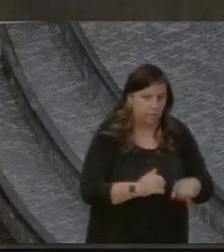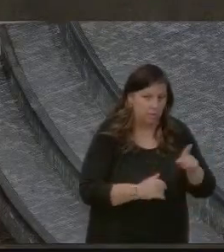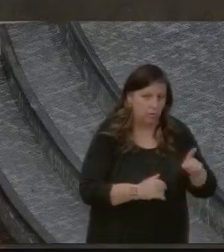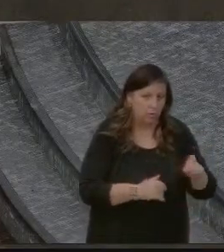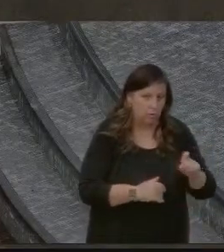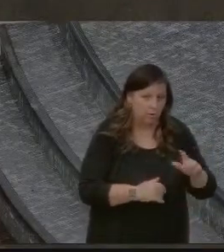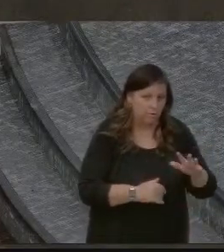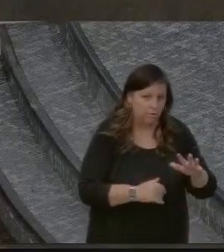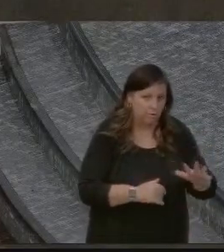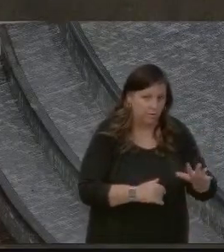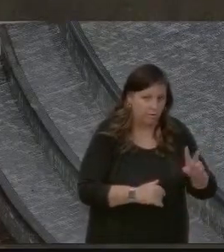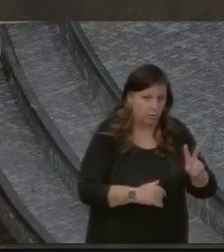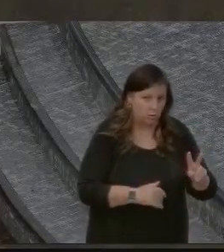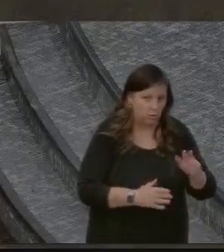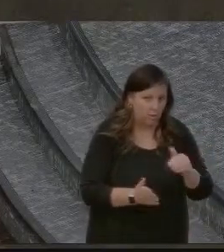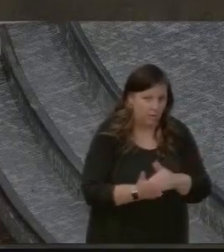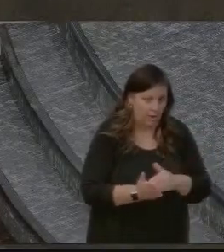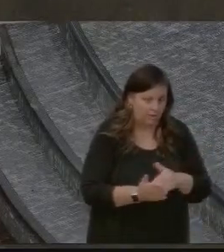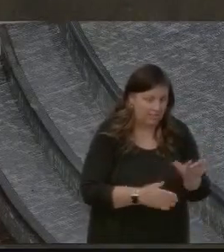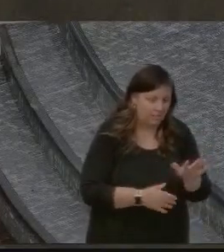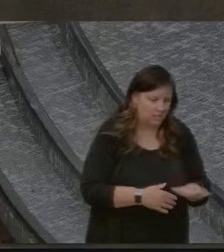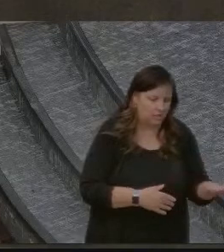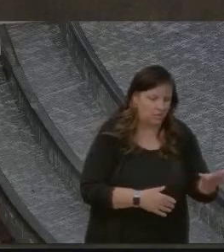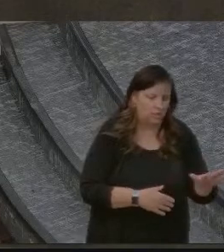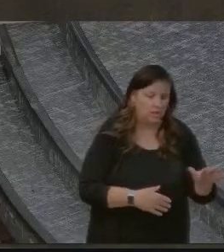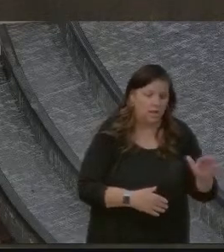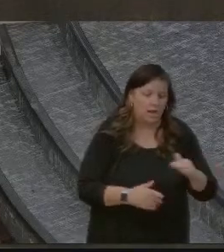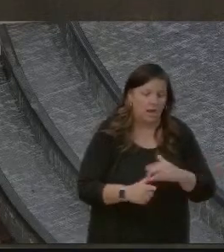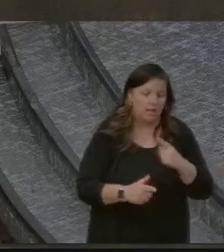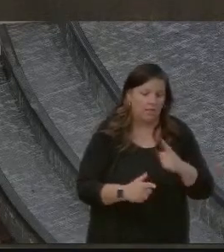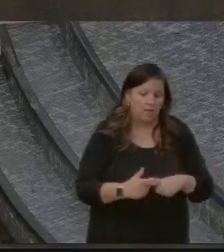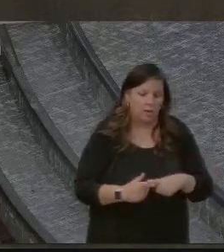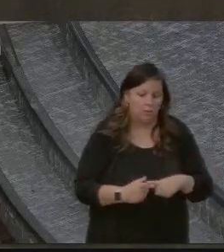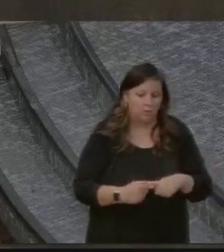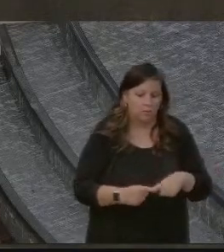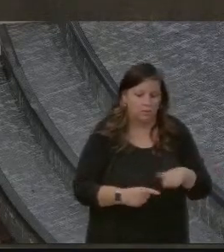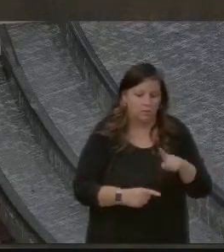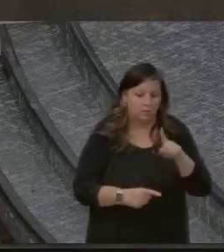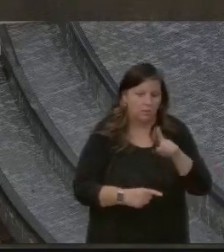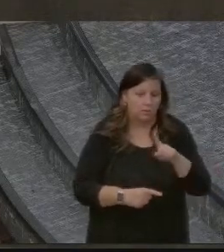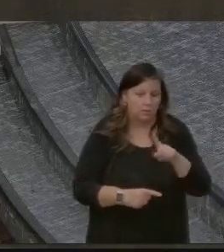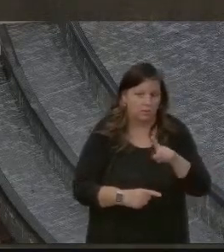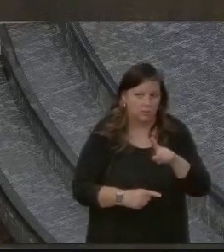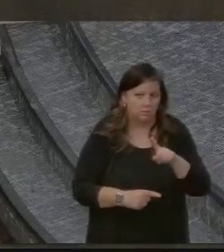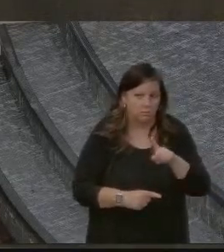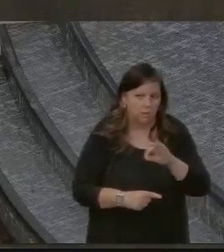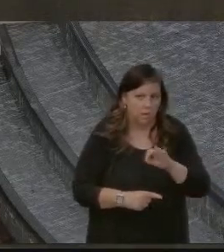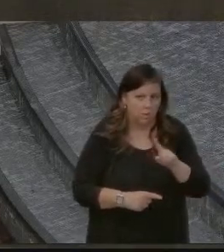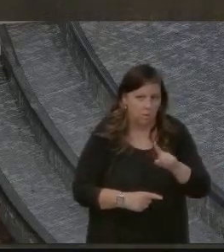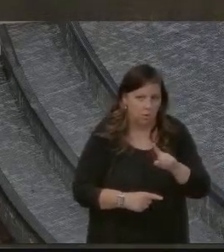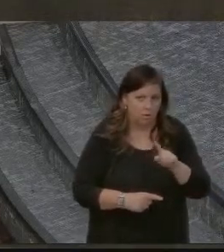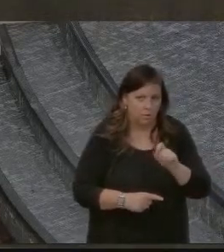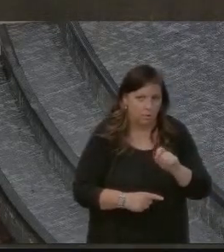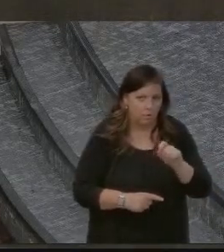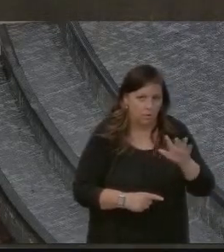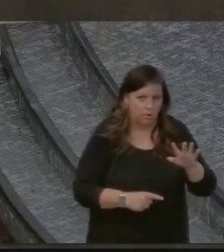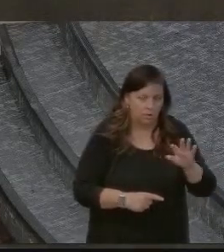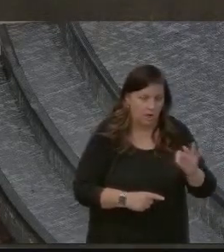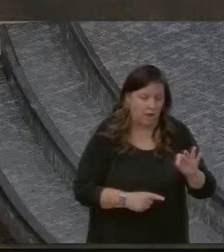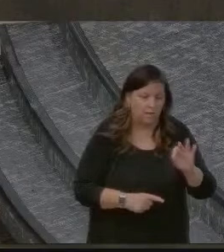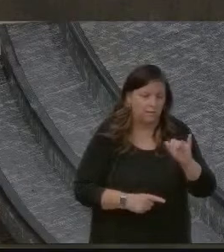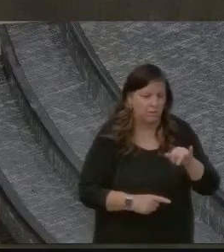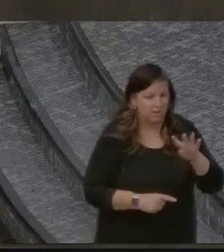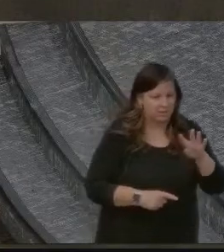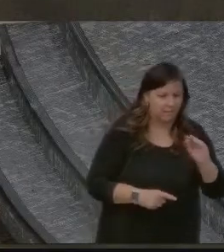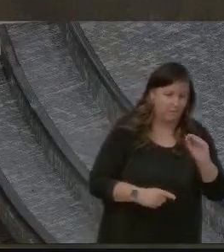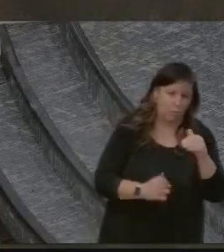$152,000-ish, and then the next closest was not $191,900. So there was about a $40,000 difference. So the kind of